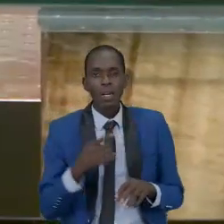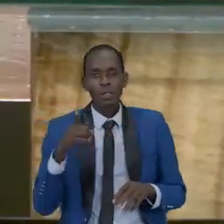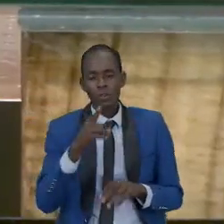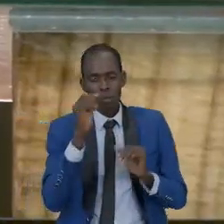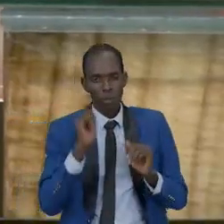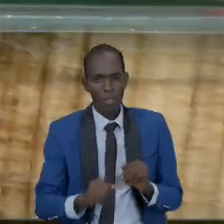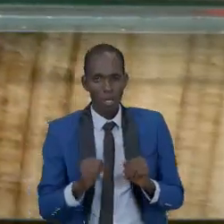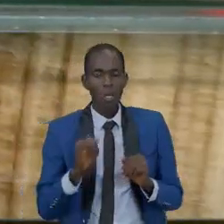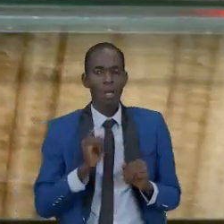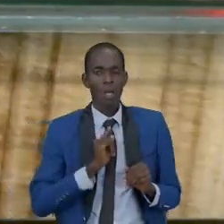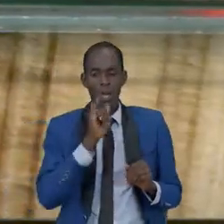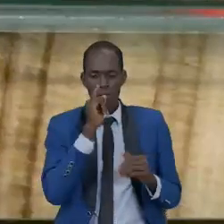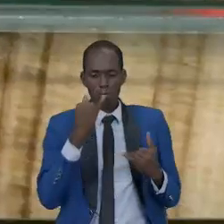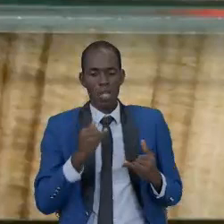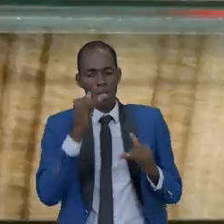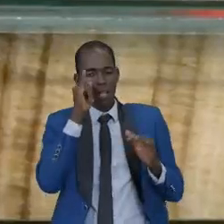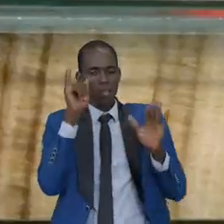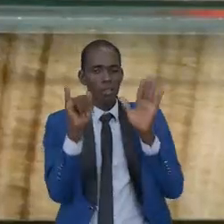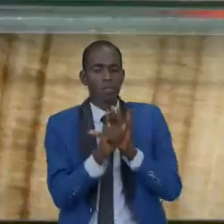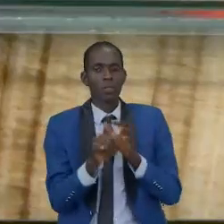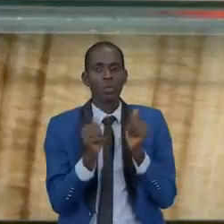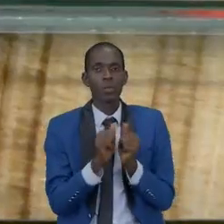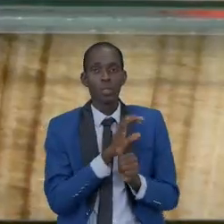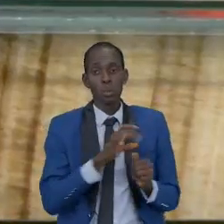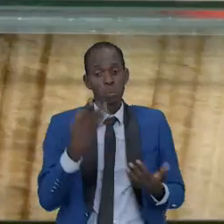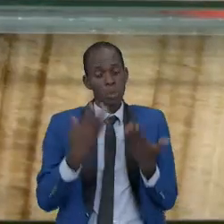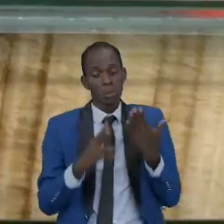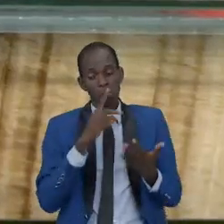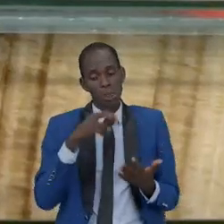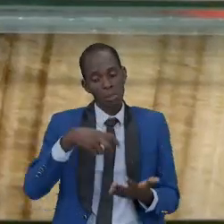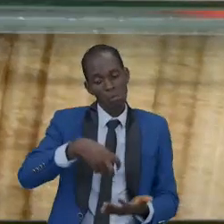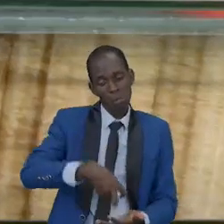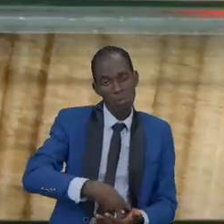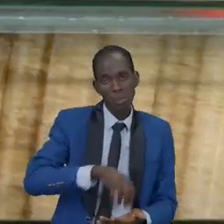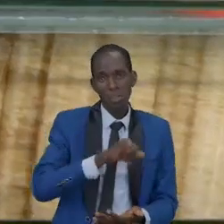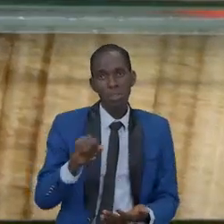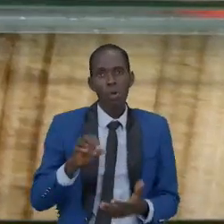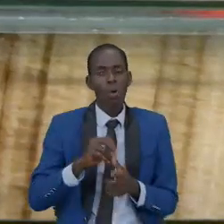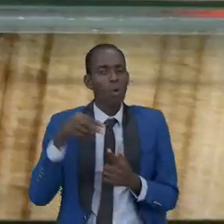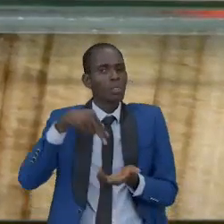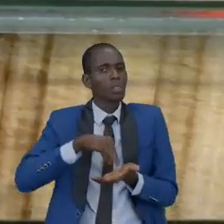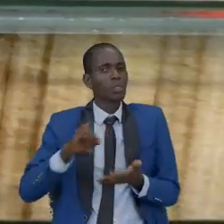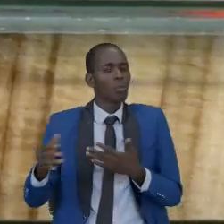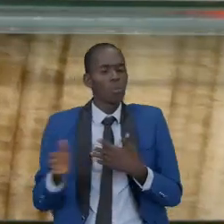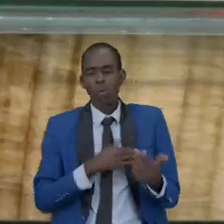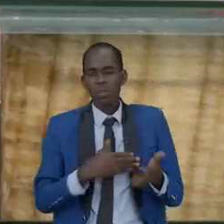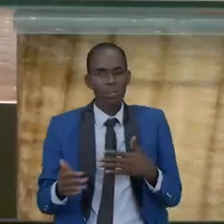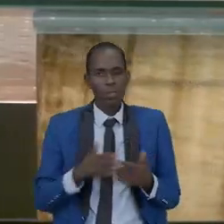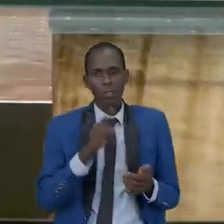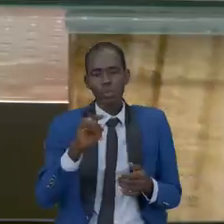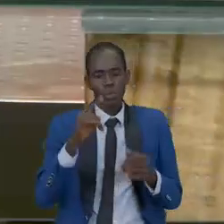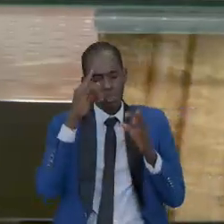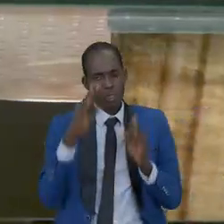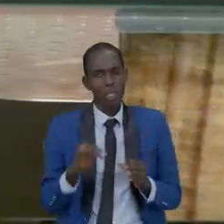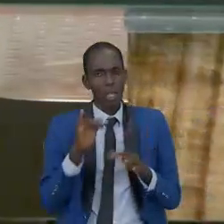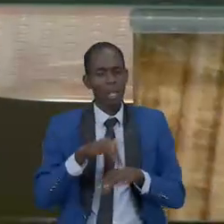identify with Christ. You might be kneeling down, you might be standing up, whatever your bodily posture, but you